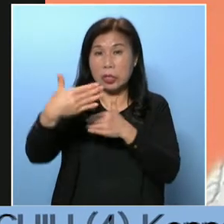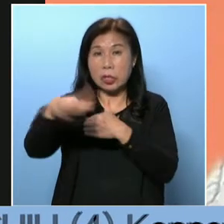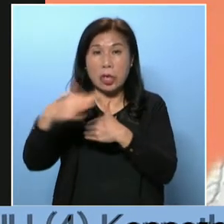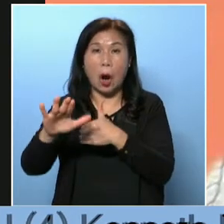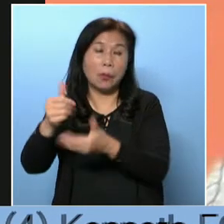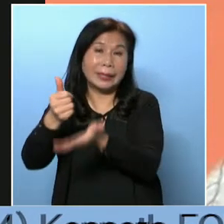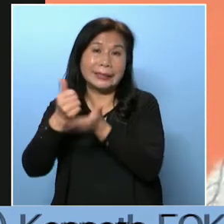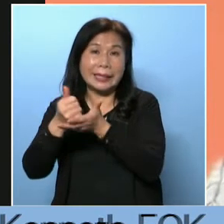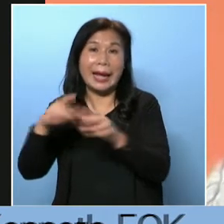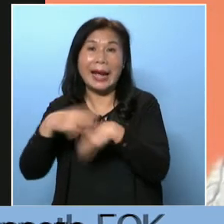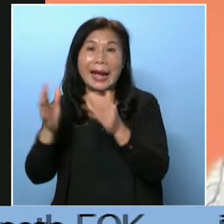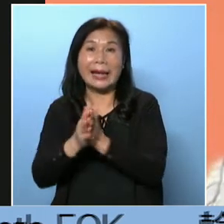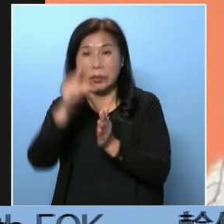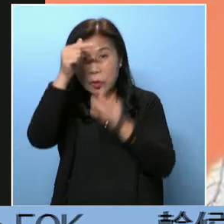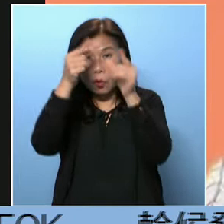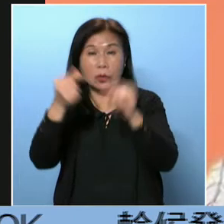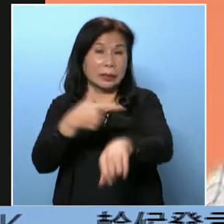use of the outreach teams